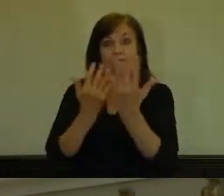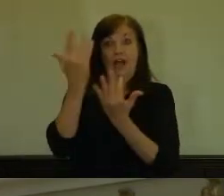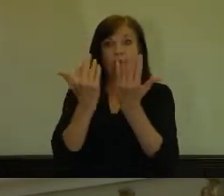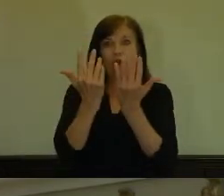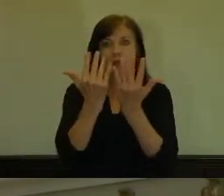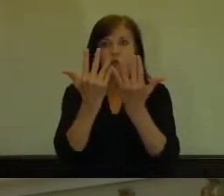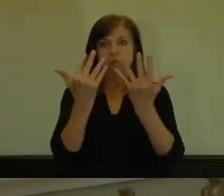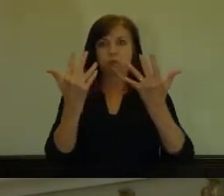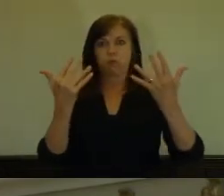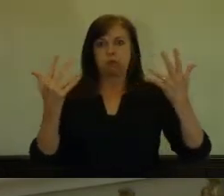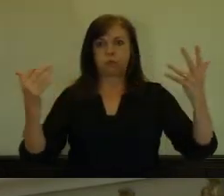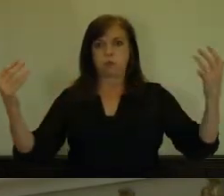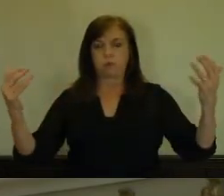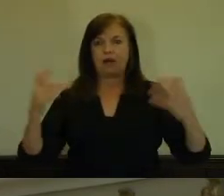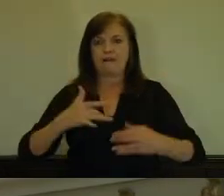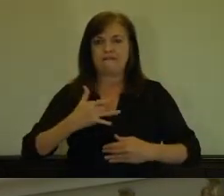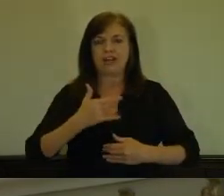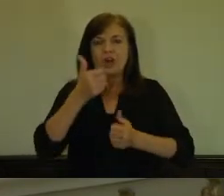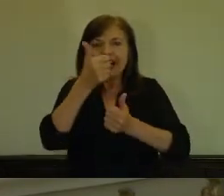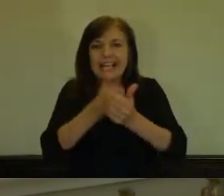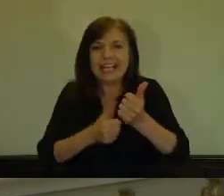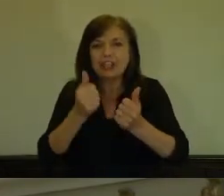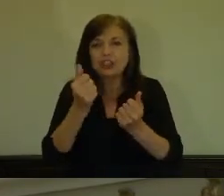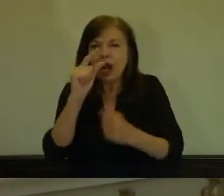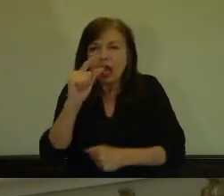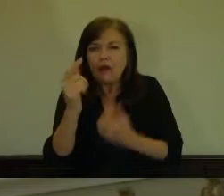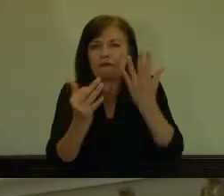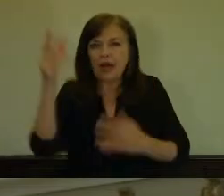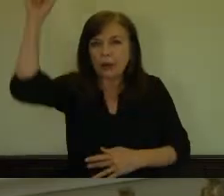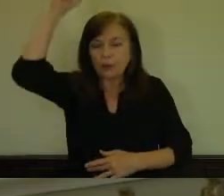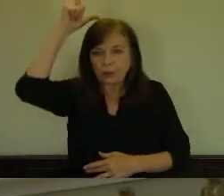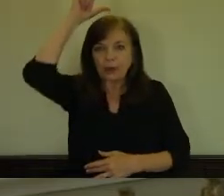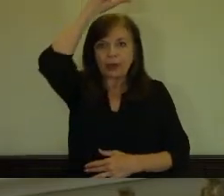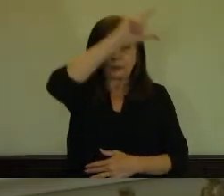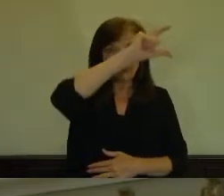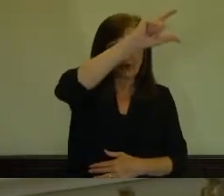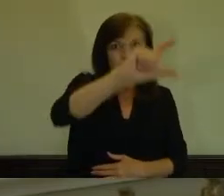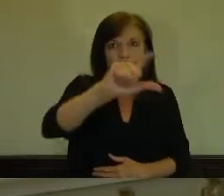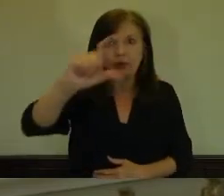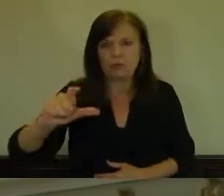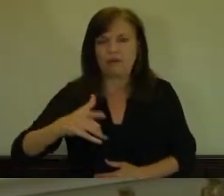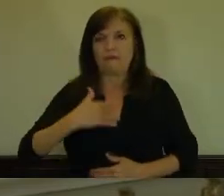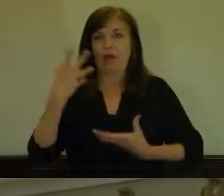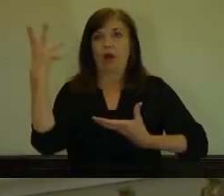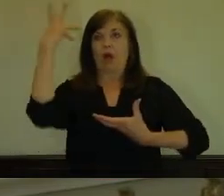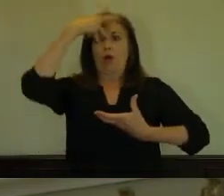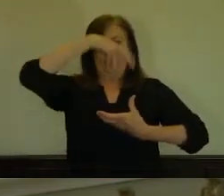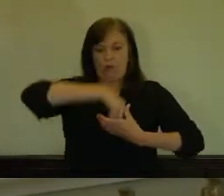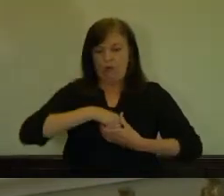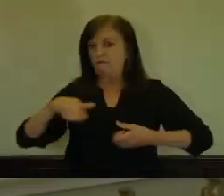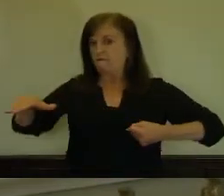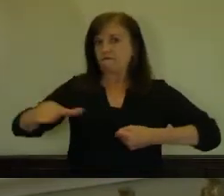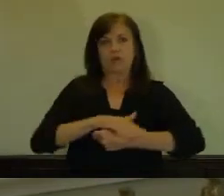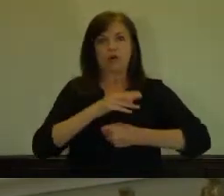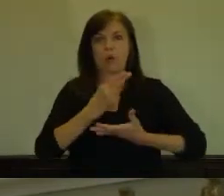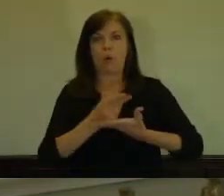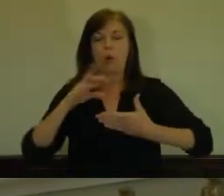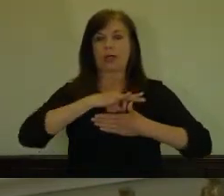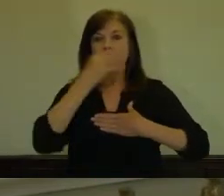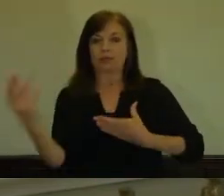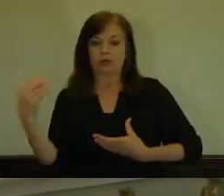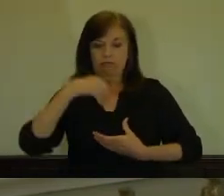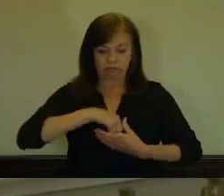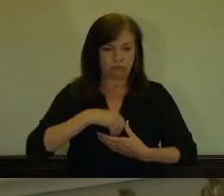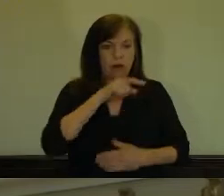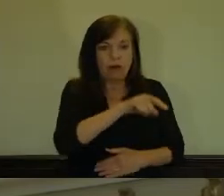and came to rest on each one of them. And they were all filled with the Holy Spirit, and began